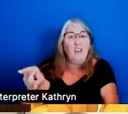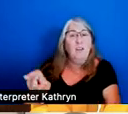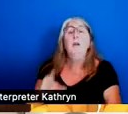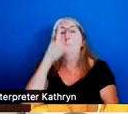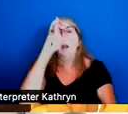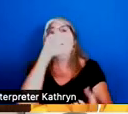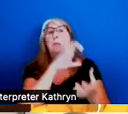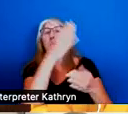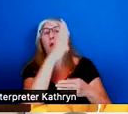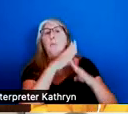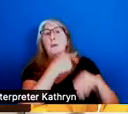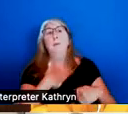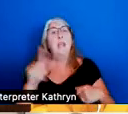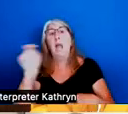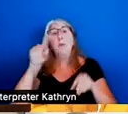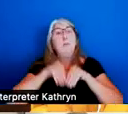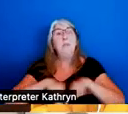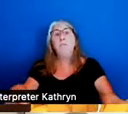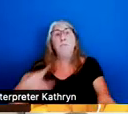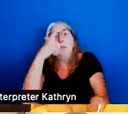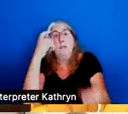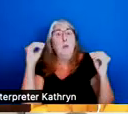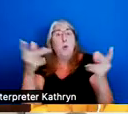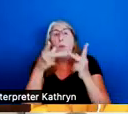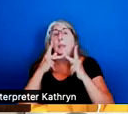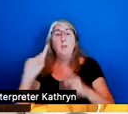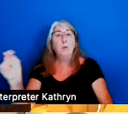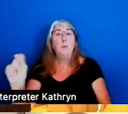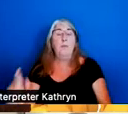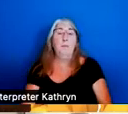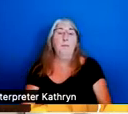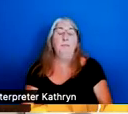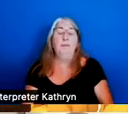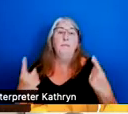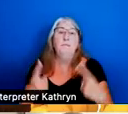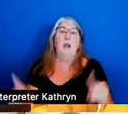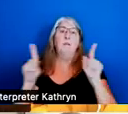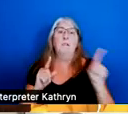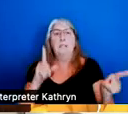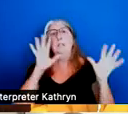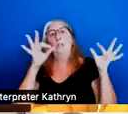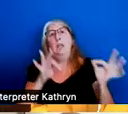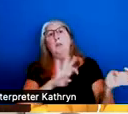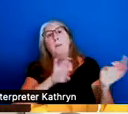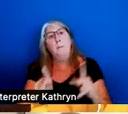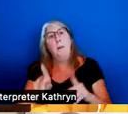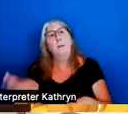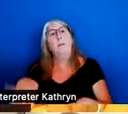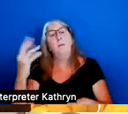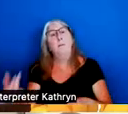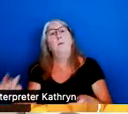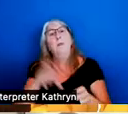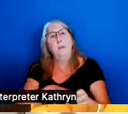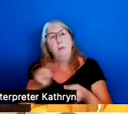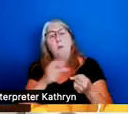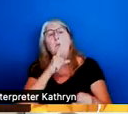me. And I would pee in myself because I didn't have nowhere to go. Until finally, he decided to come back and get me and put me in the car